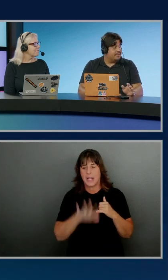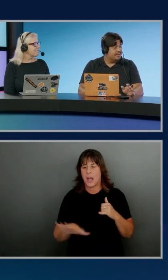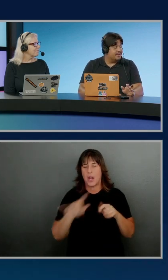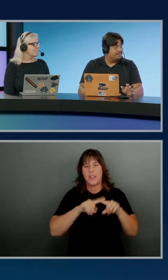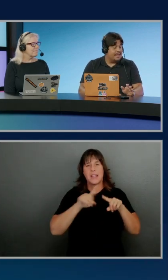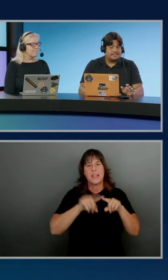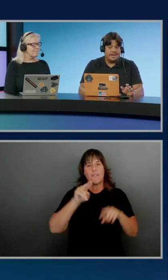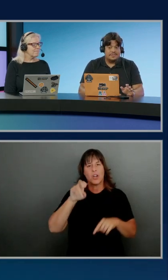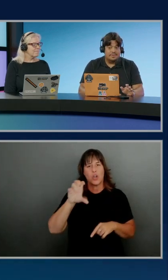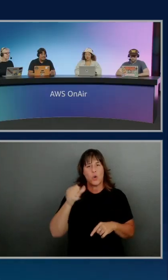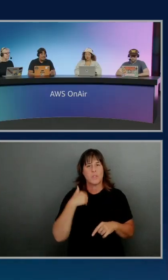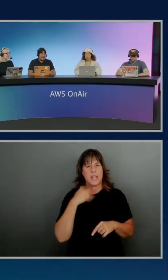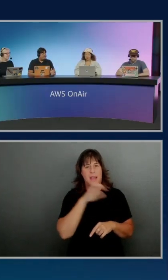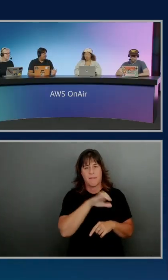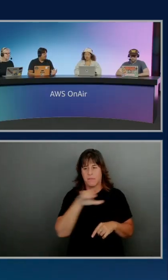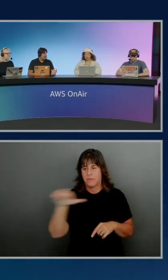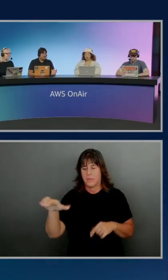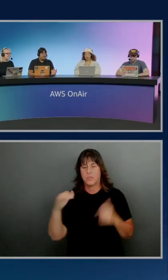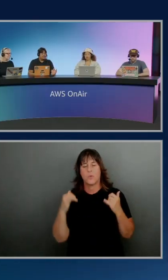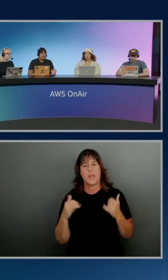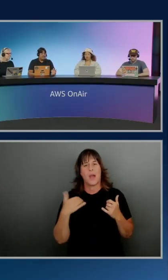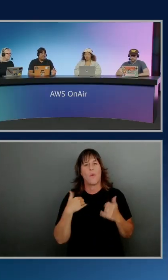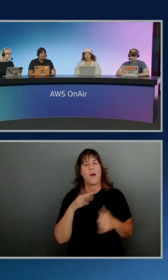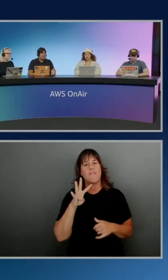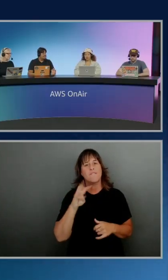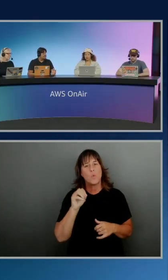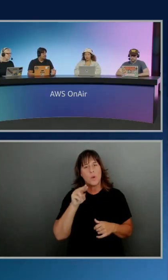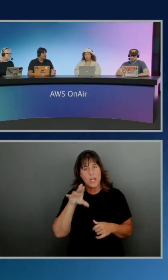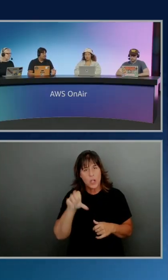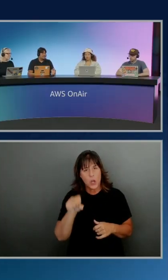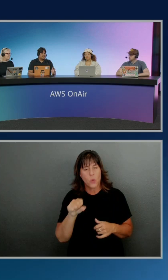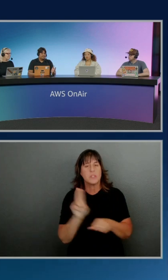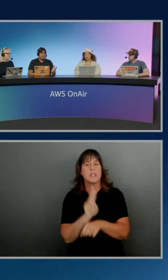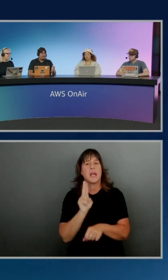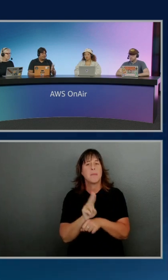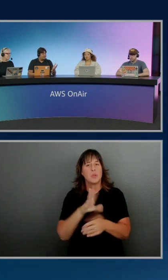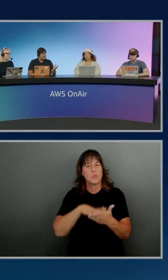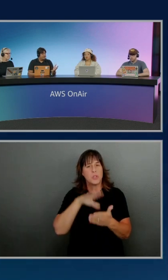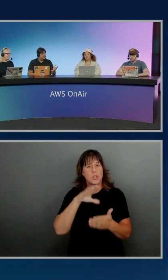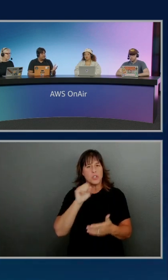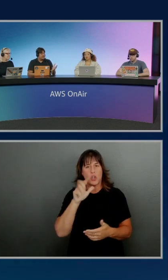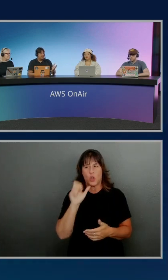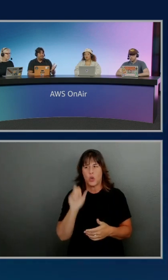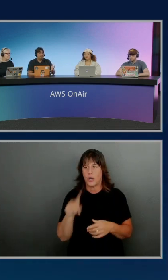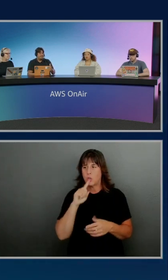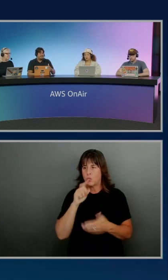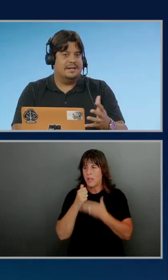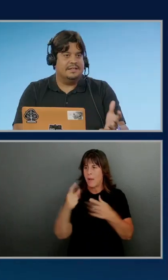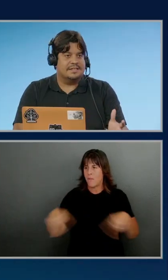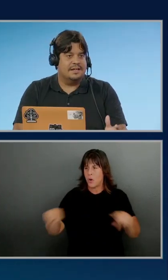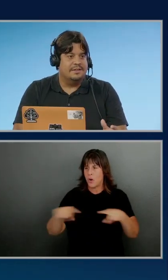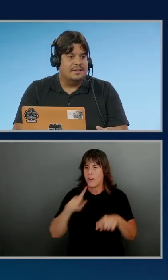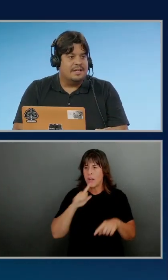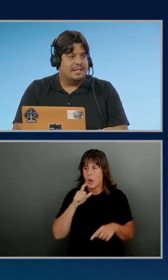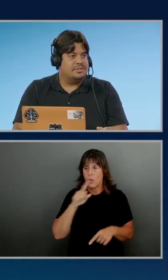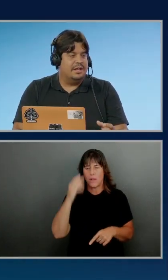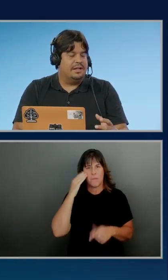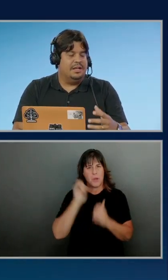have here in place, right? So I have 40 nodes, and I'm using Slurm. Slurm, for those that are not familiar, is